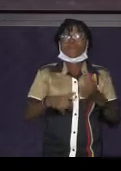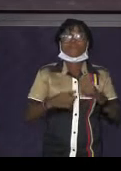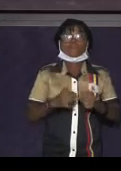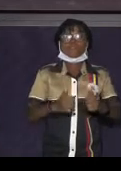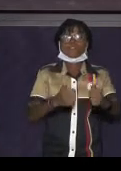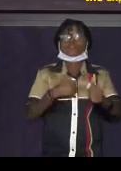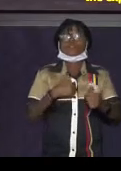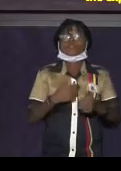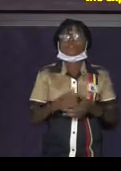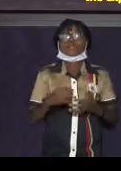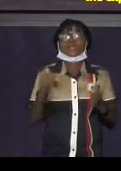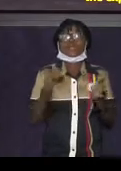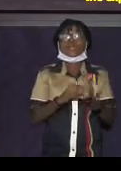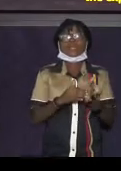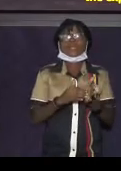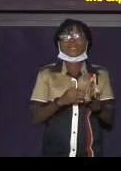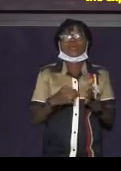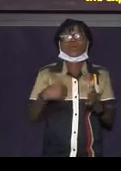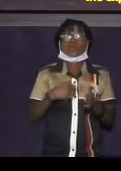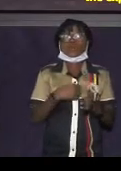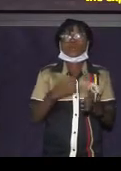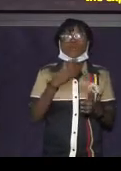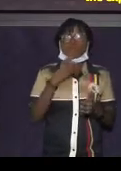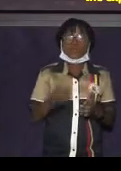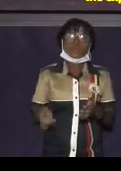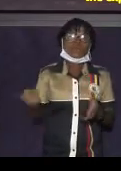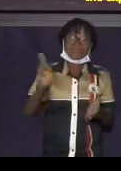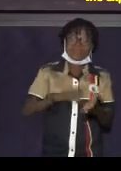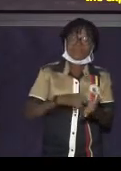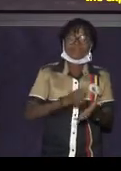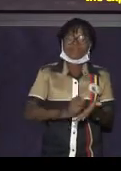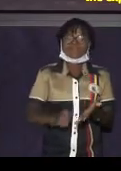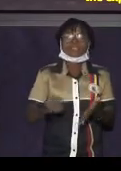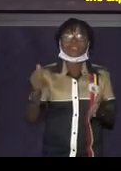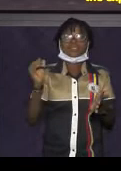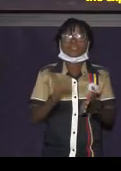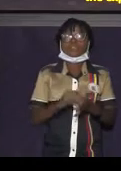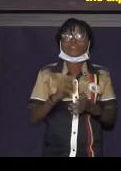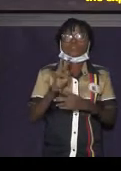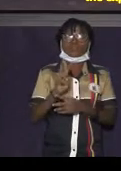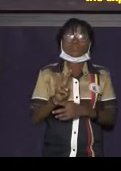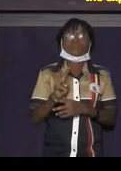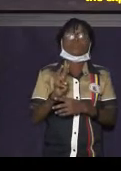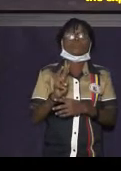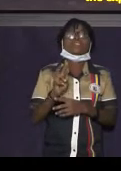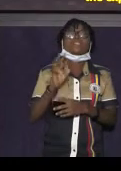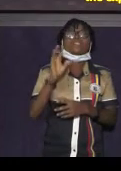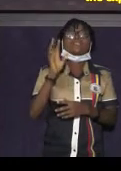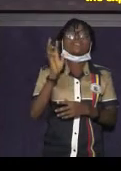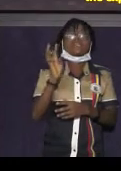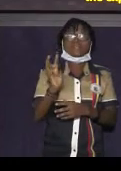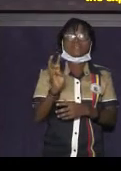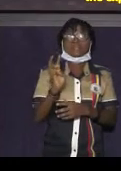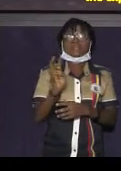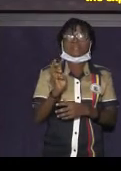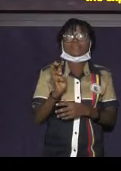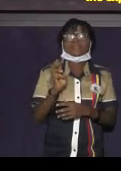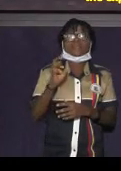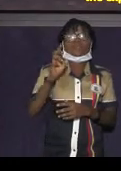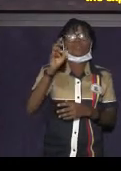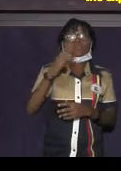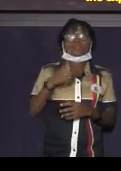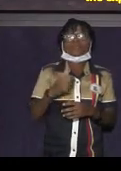me. Again, we rewrite and expand the expression 2c squared. That means 2 times